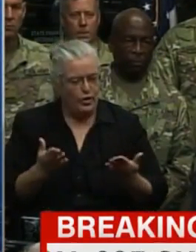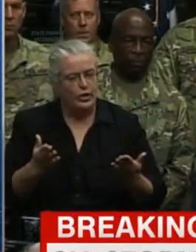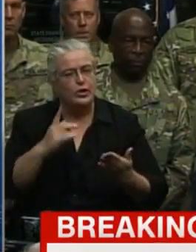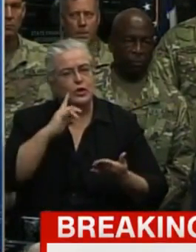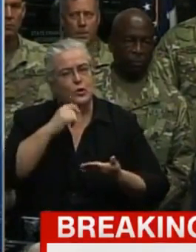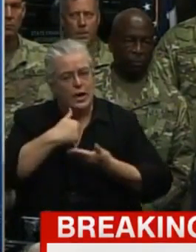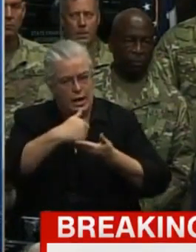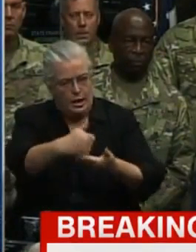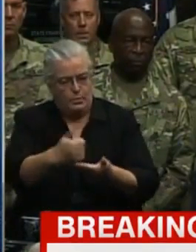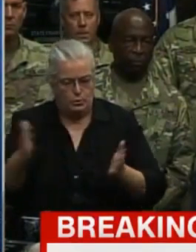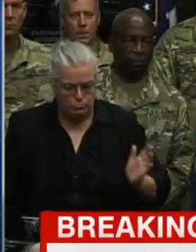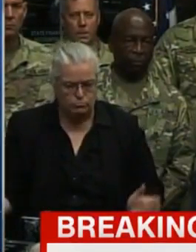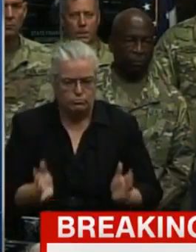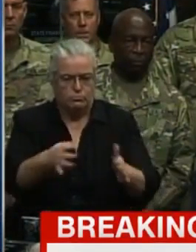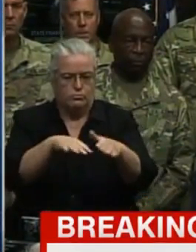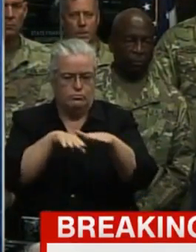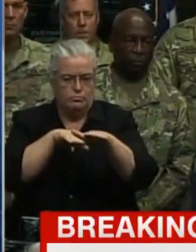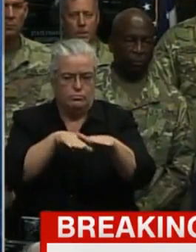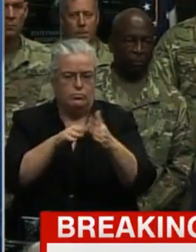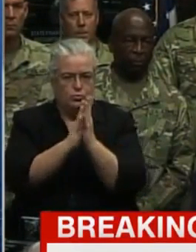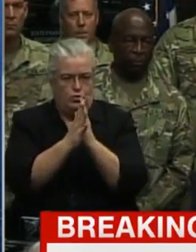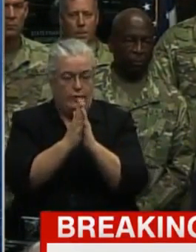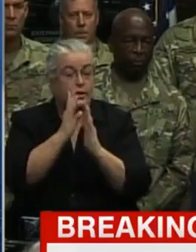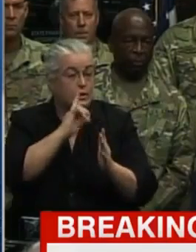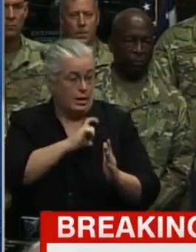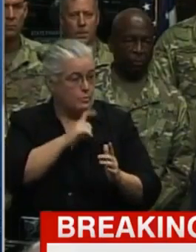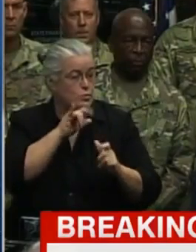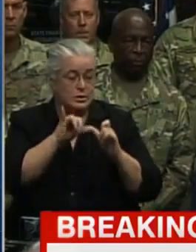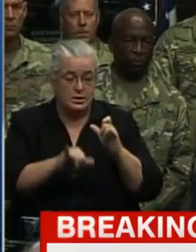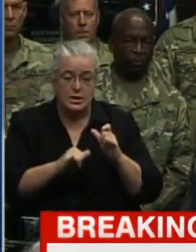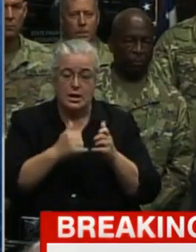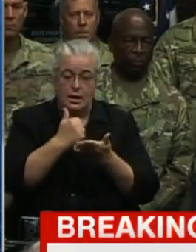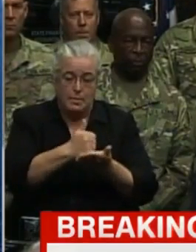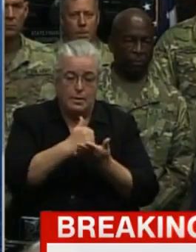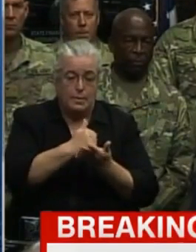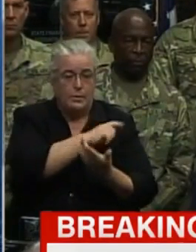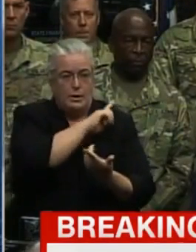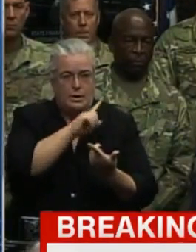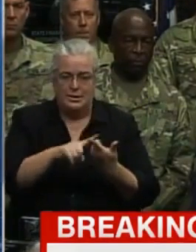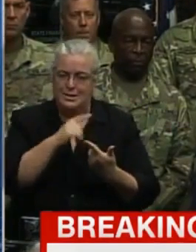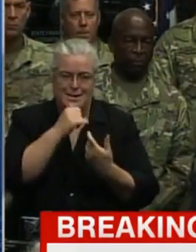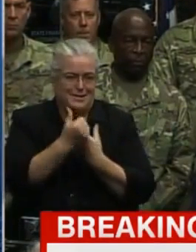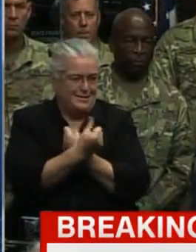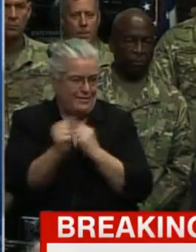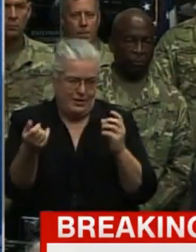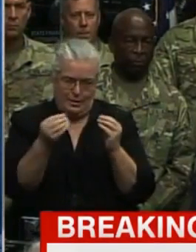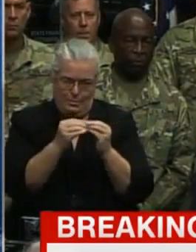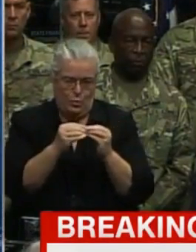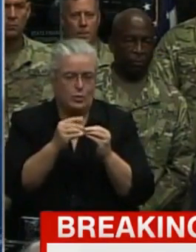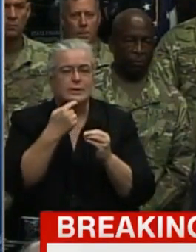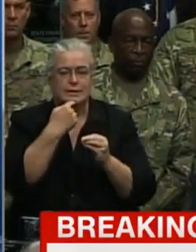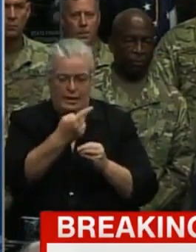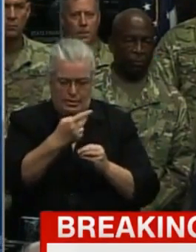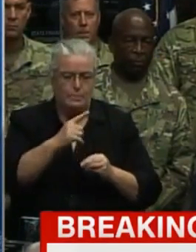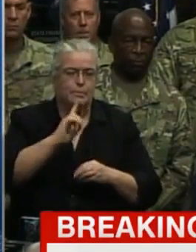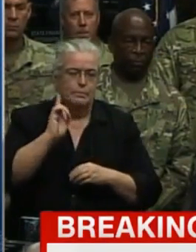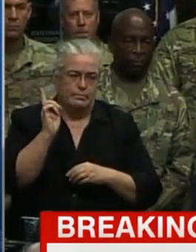our roads until it is unsafe. Check real-time traffic information and evacuation routes at